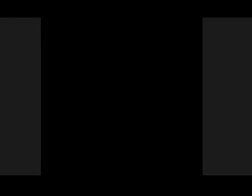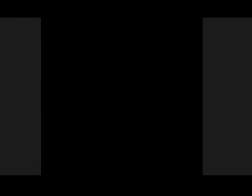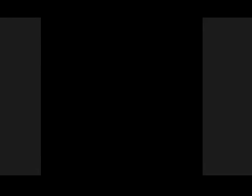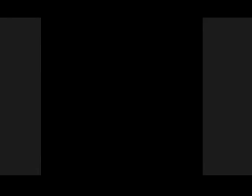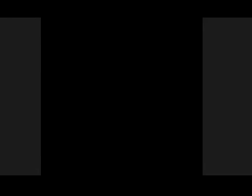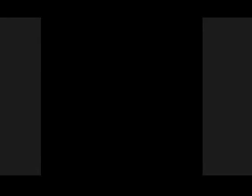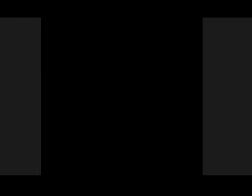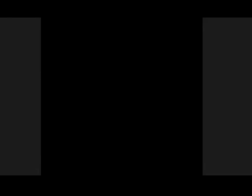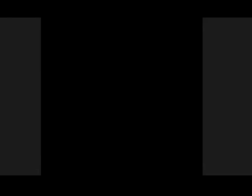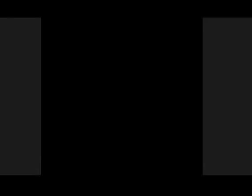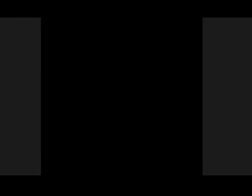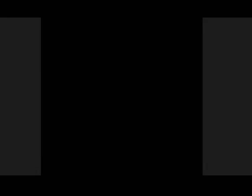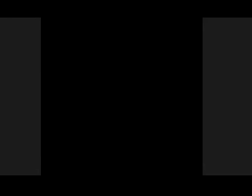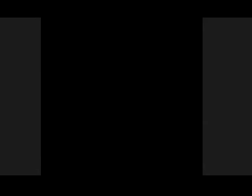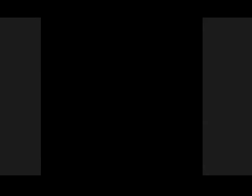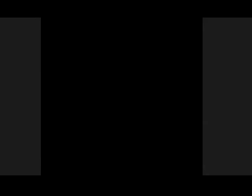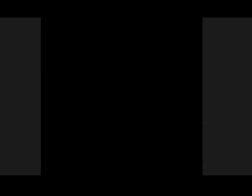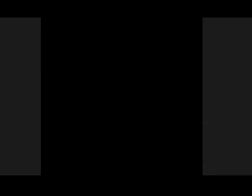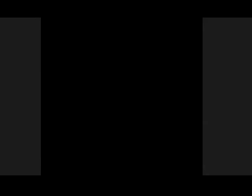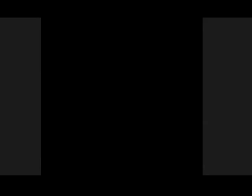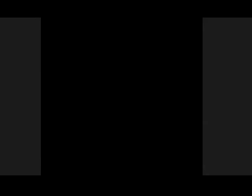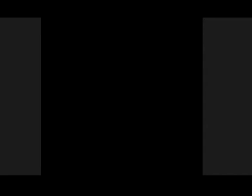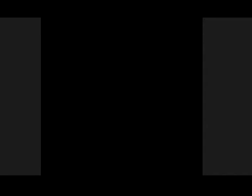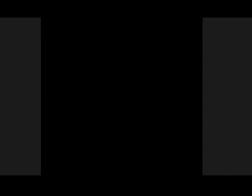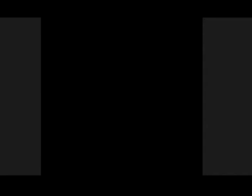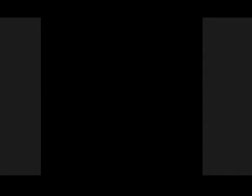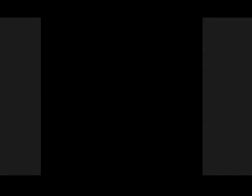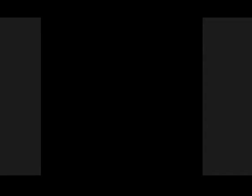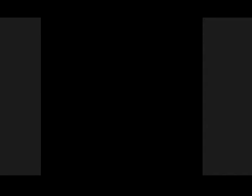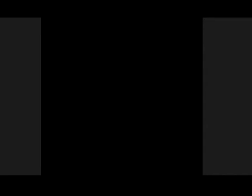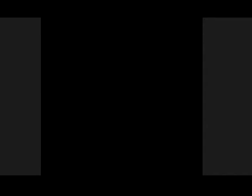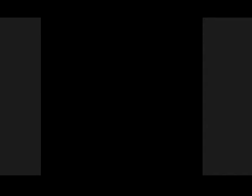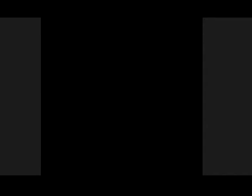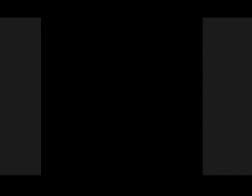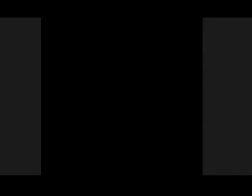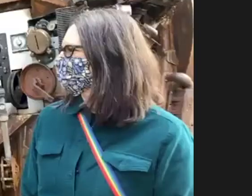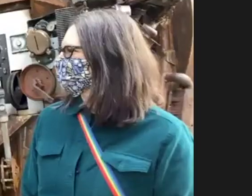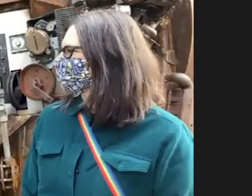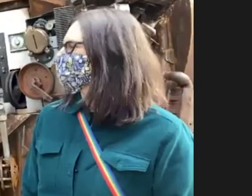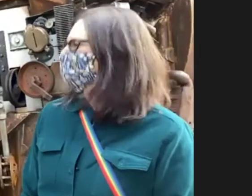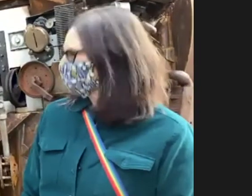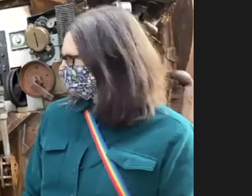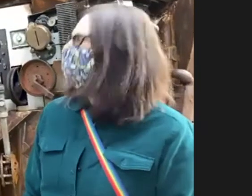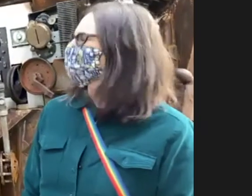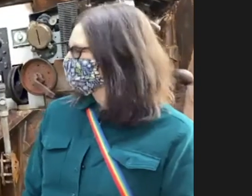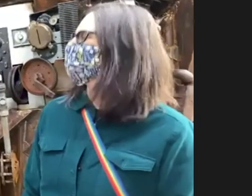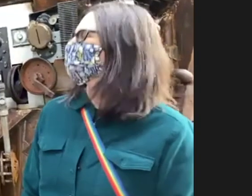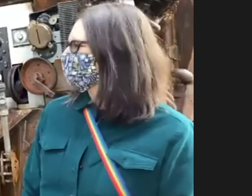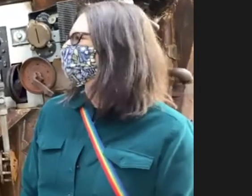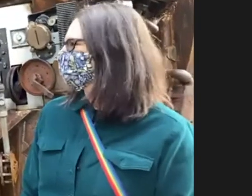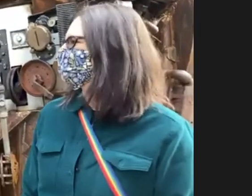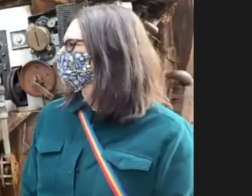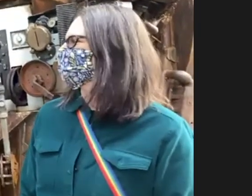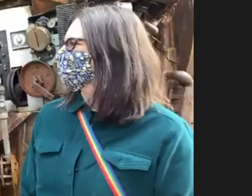And Bring was inspired by Earth Day, the first Earth Day. There's a lot of organizations at that time that sort of